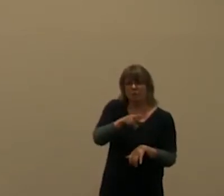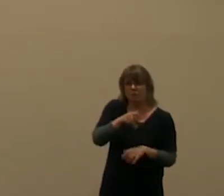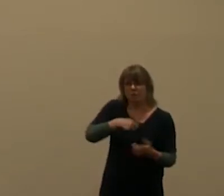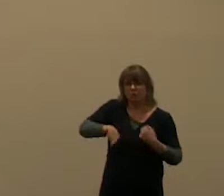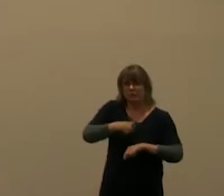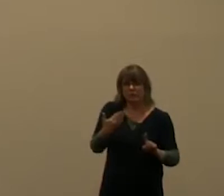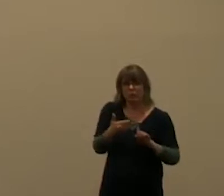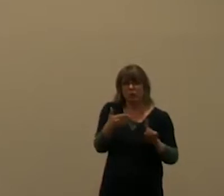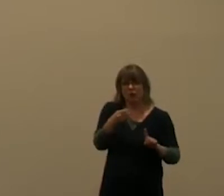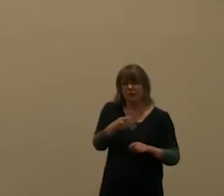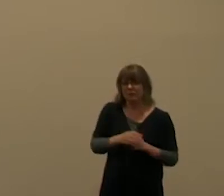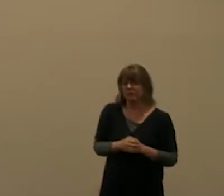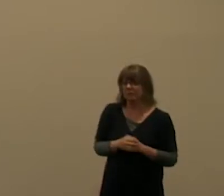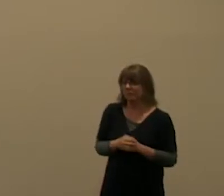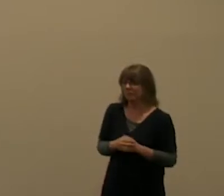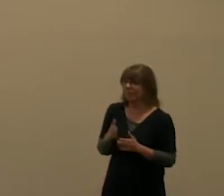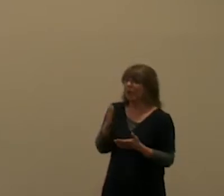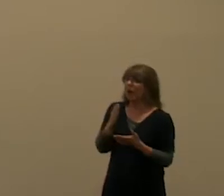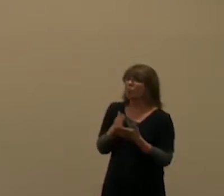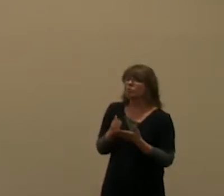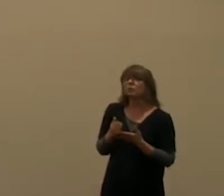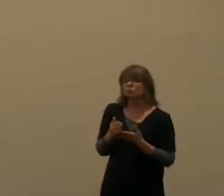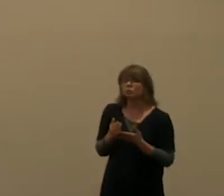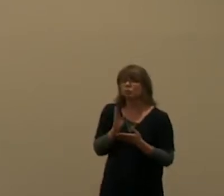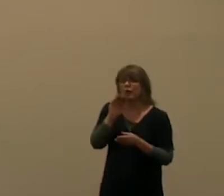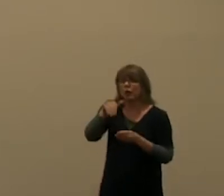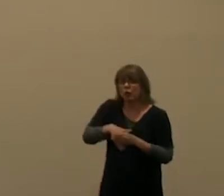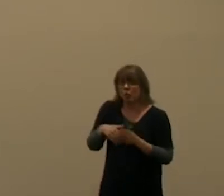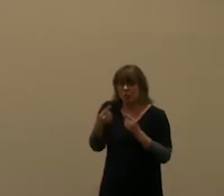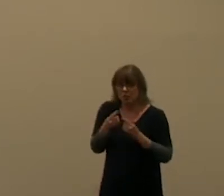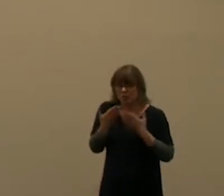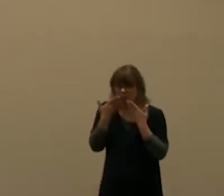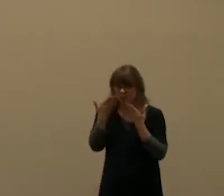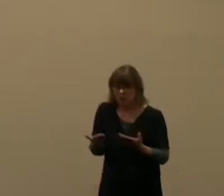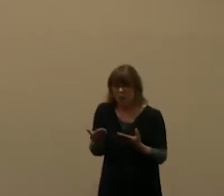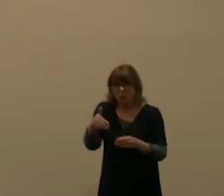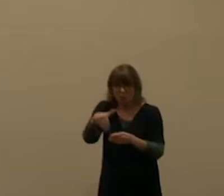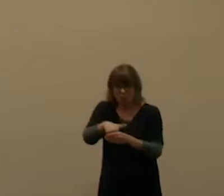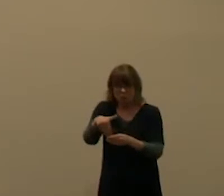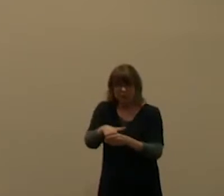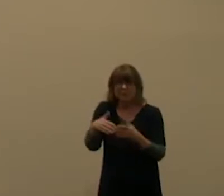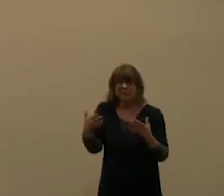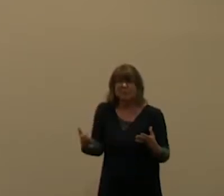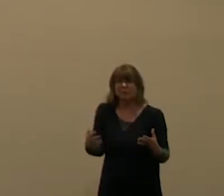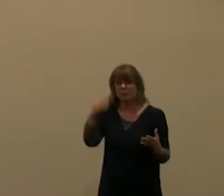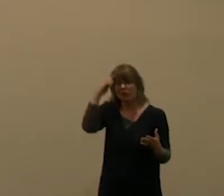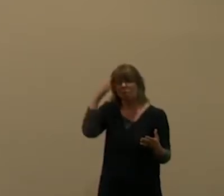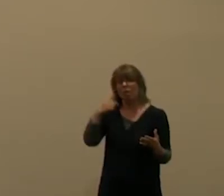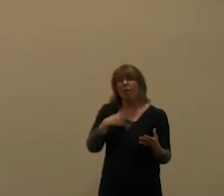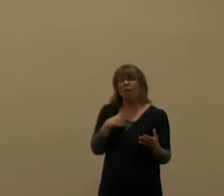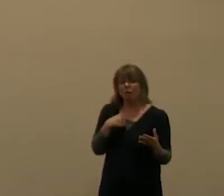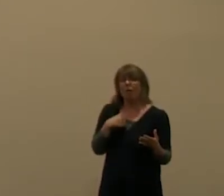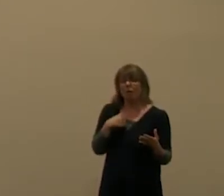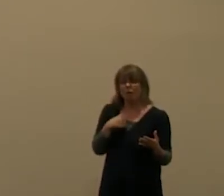target for that. So I definitely wanted to put that in here just for some context as well, because I think it's a